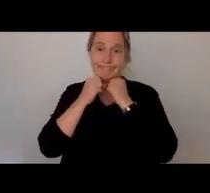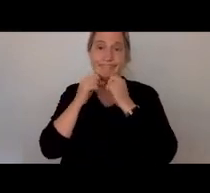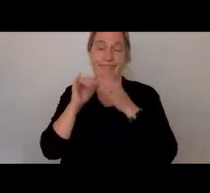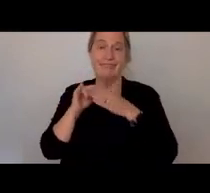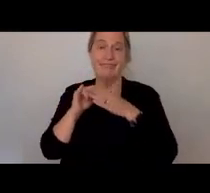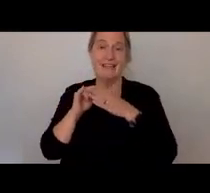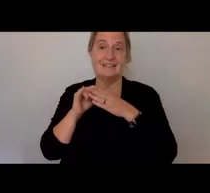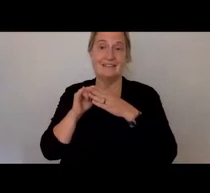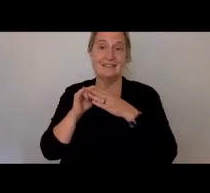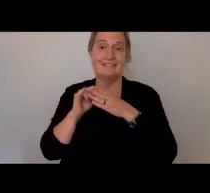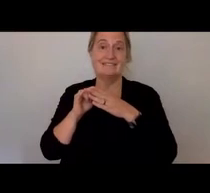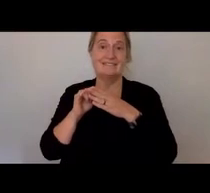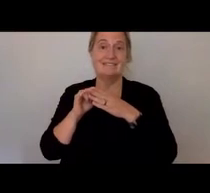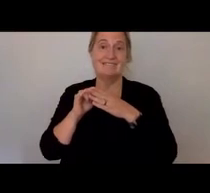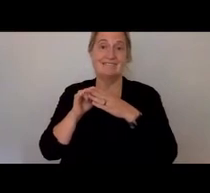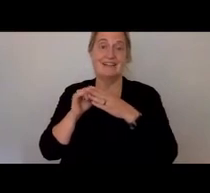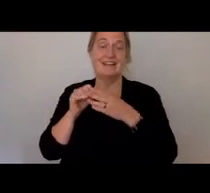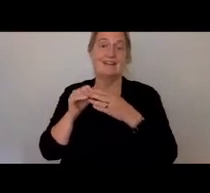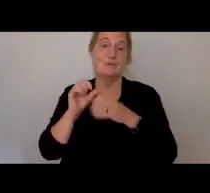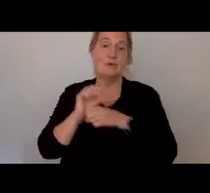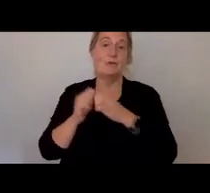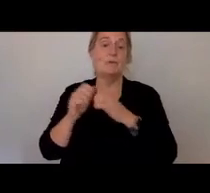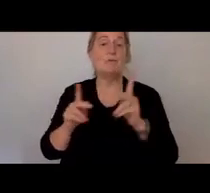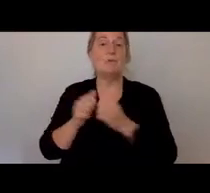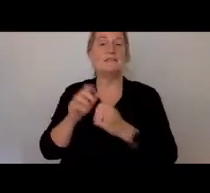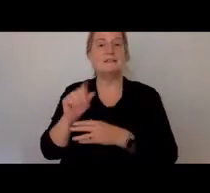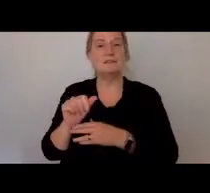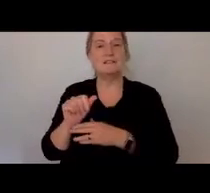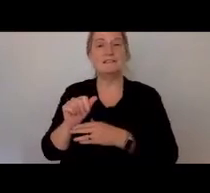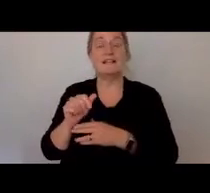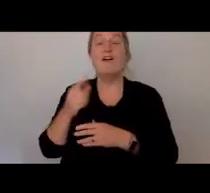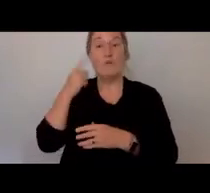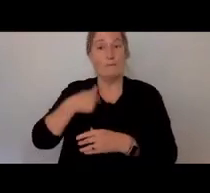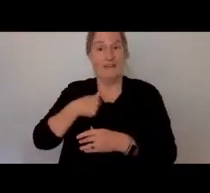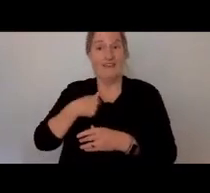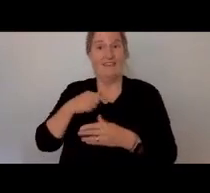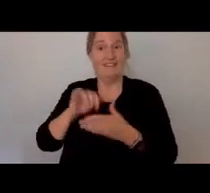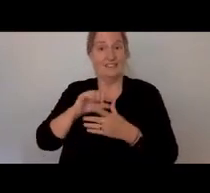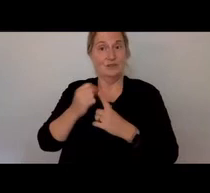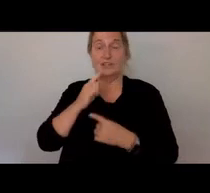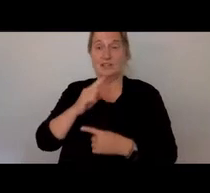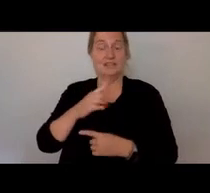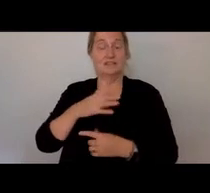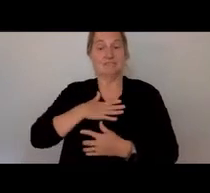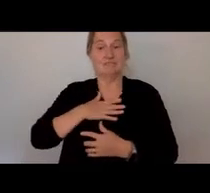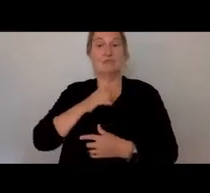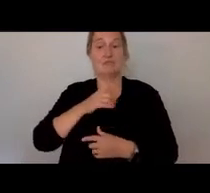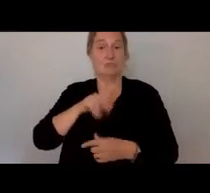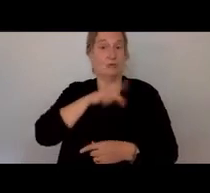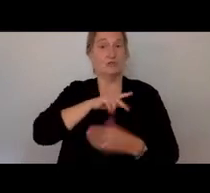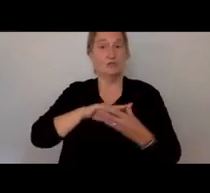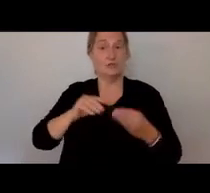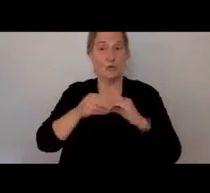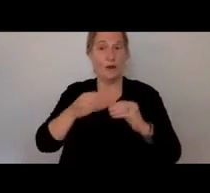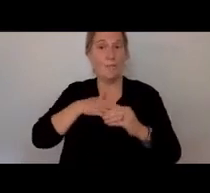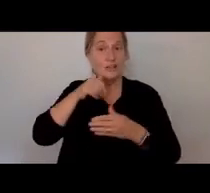senator, this is personal. When my daughter was born, she couldn't swallow for nearly 2 years. The doctors didn't know why. She was fed with a